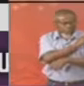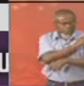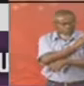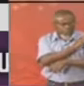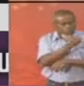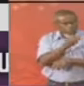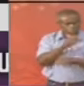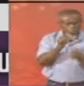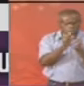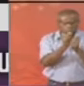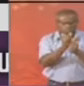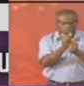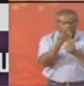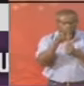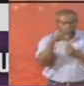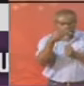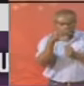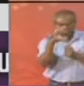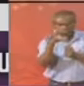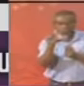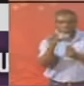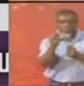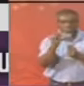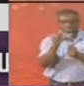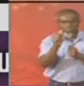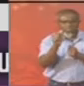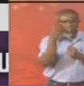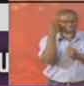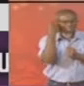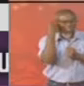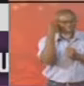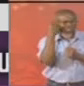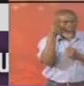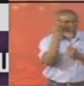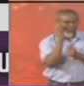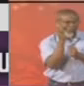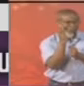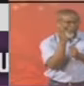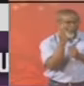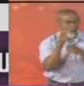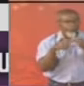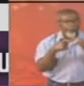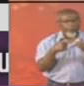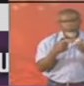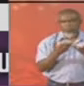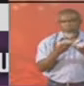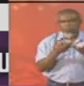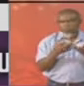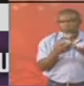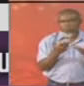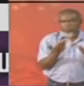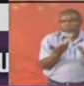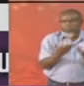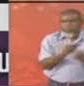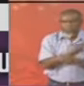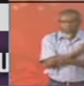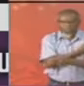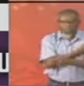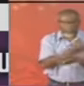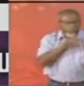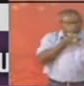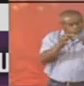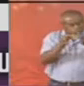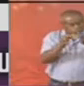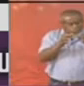specifically for them to help them to understand what the vaccine is about, and if there's been any feedback from them as to how they feel, are